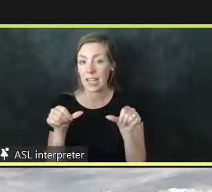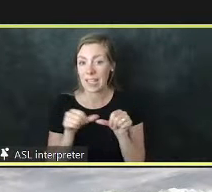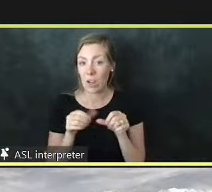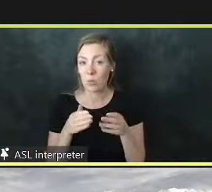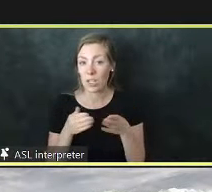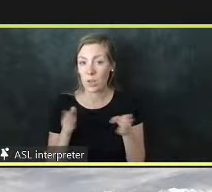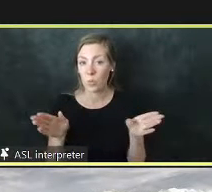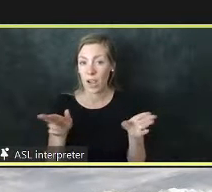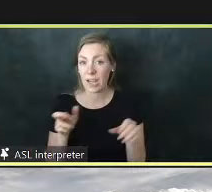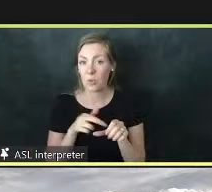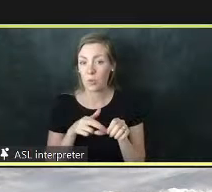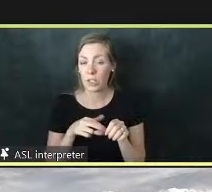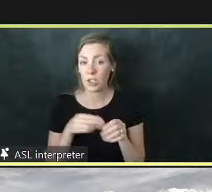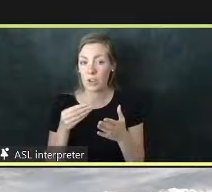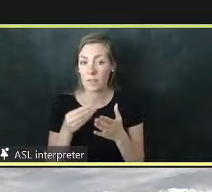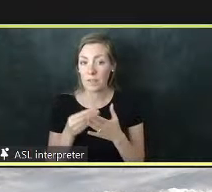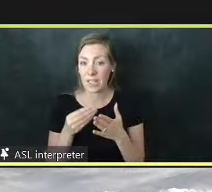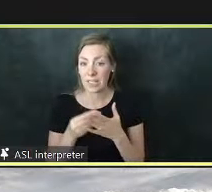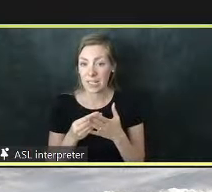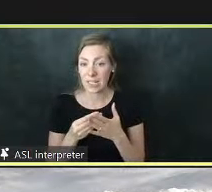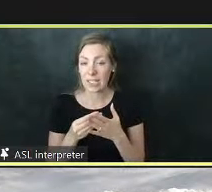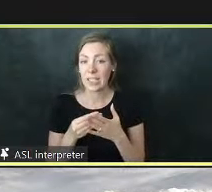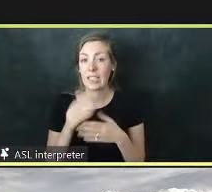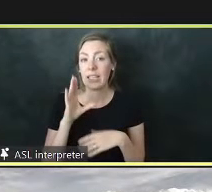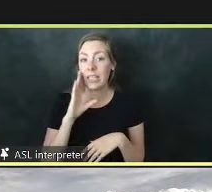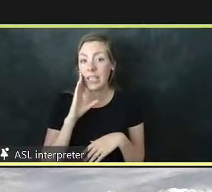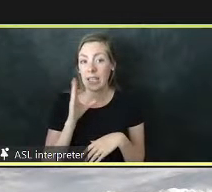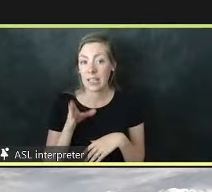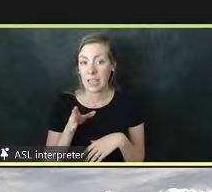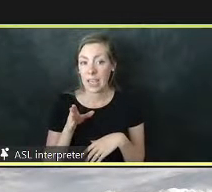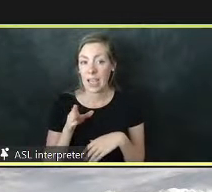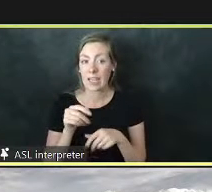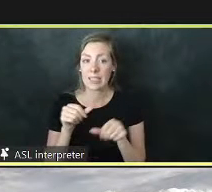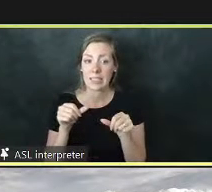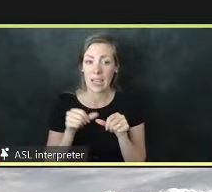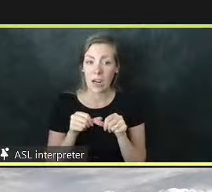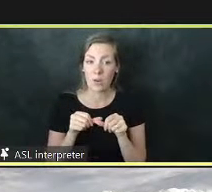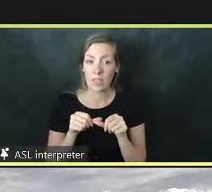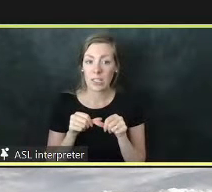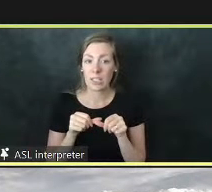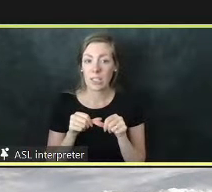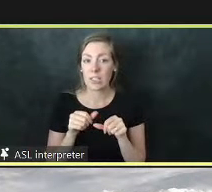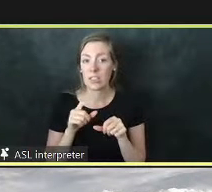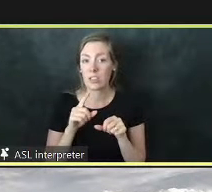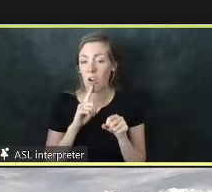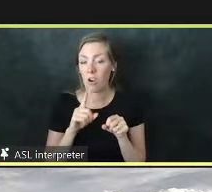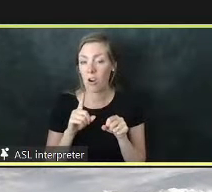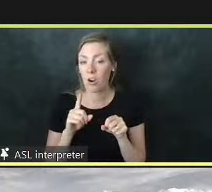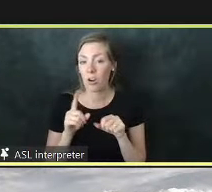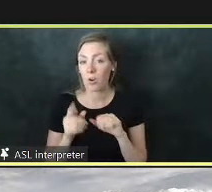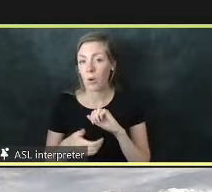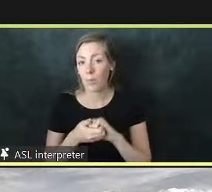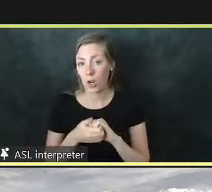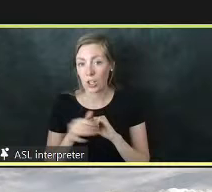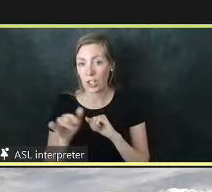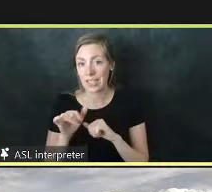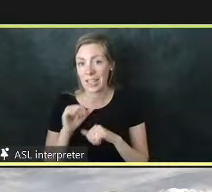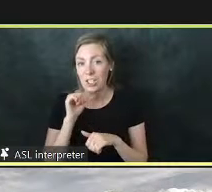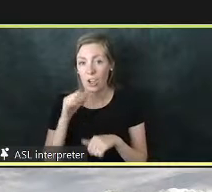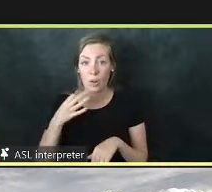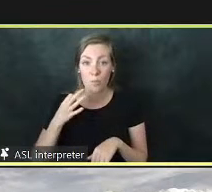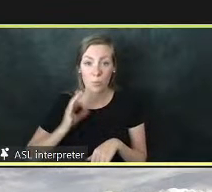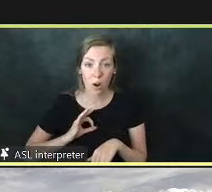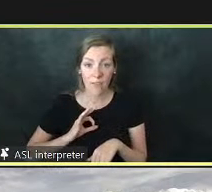funding que solicitation están dando sus situaciones counties are para los eligible fundados partners o such as nonprofits, compañeros que